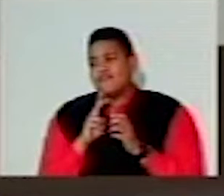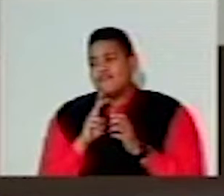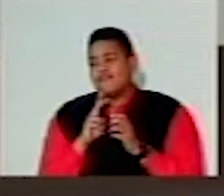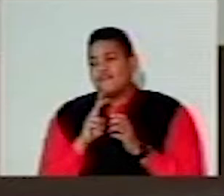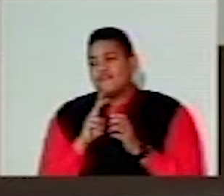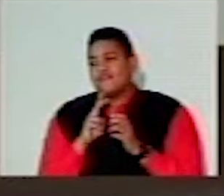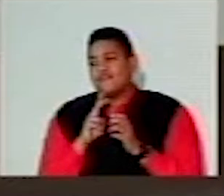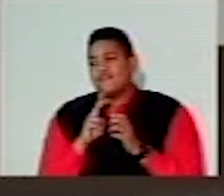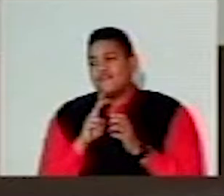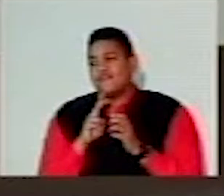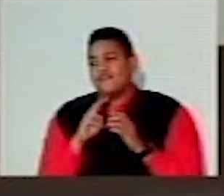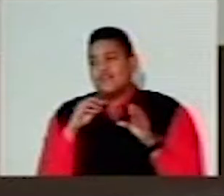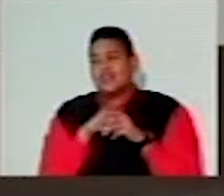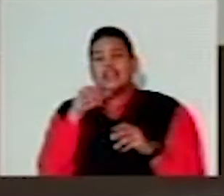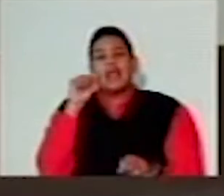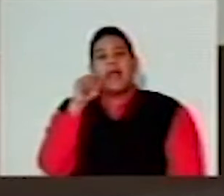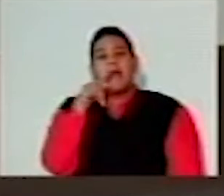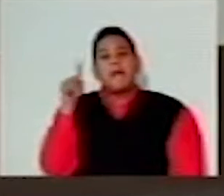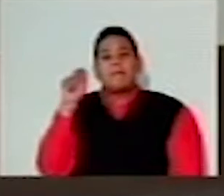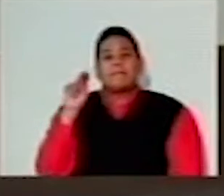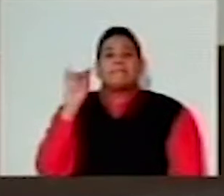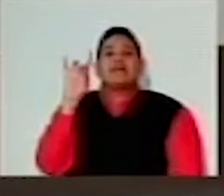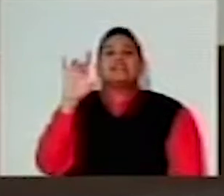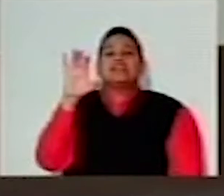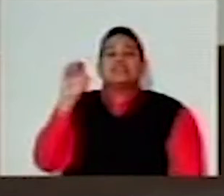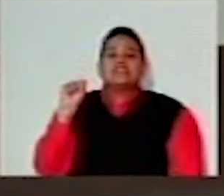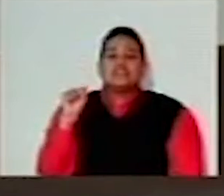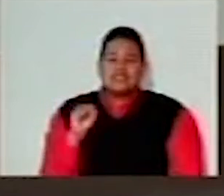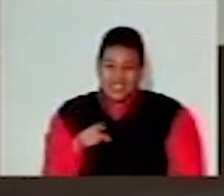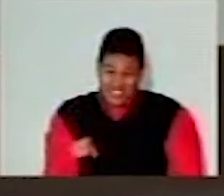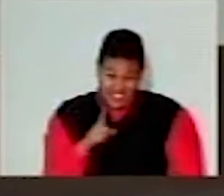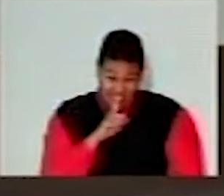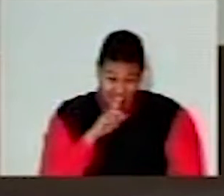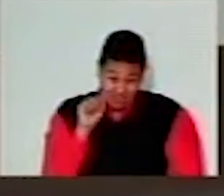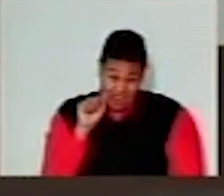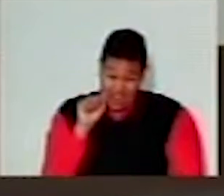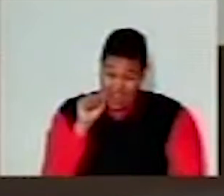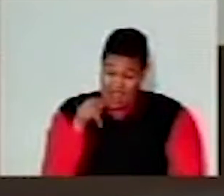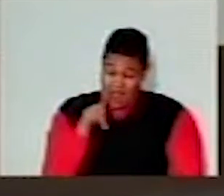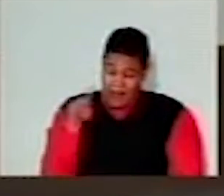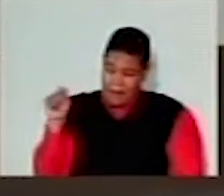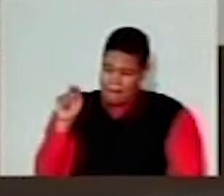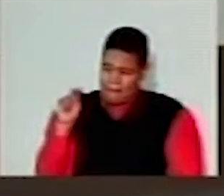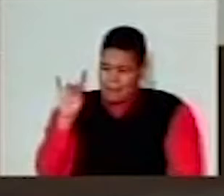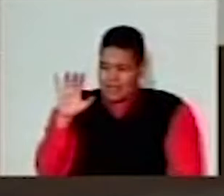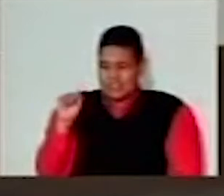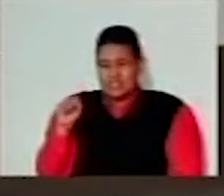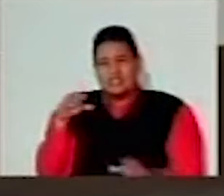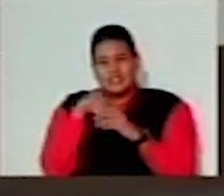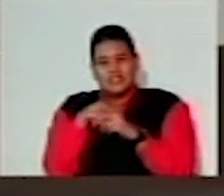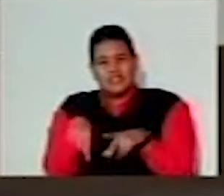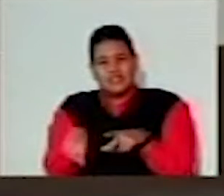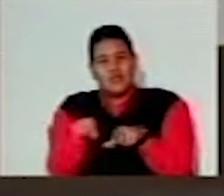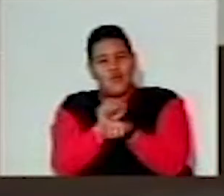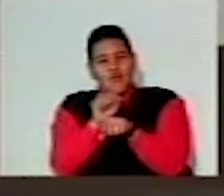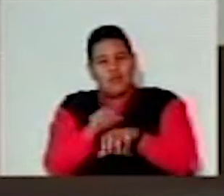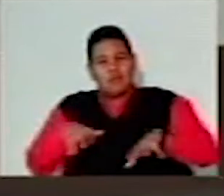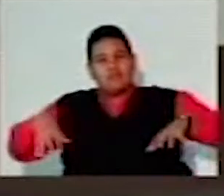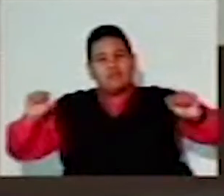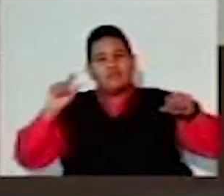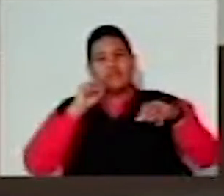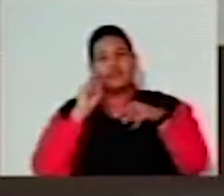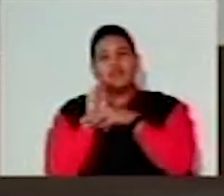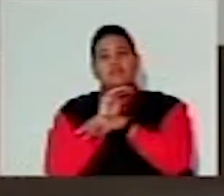the appendices. And the appendices contain some of the work being undertaken at the Ministry